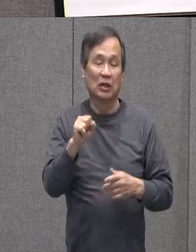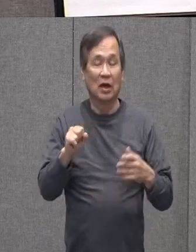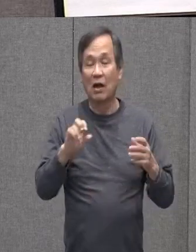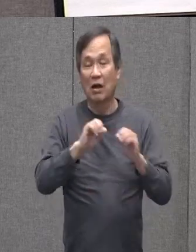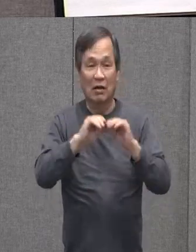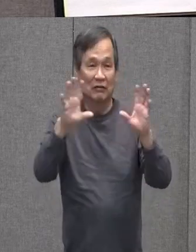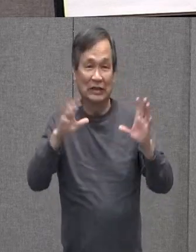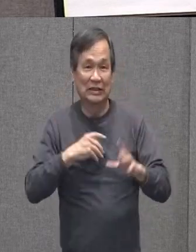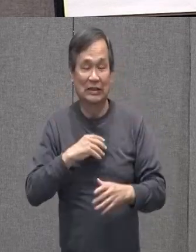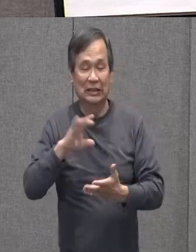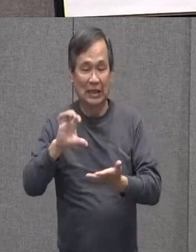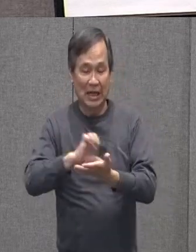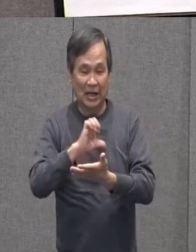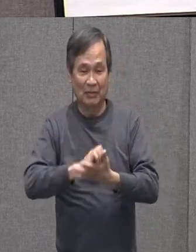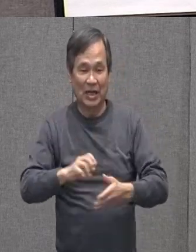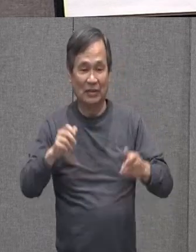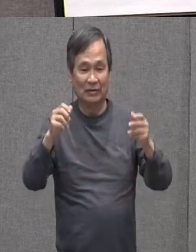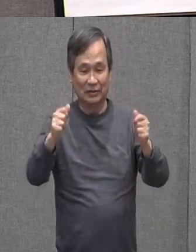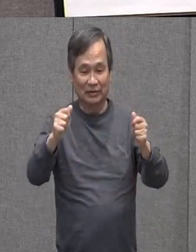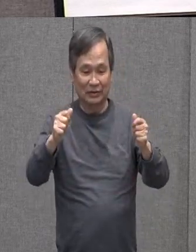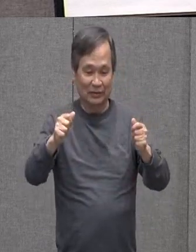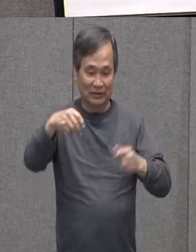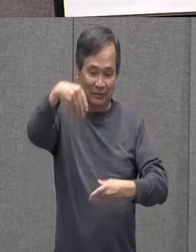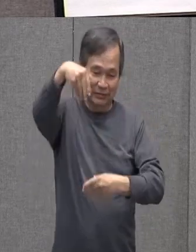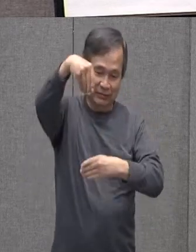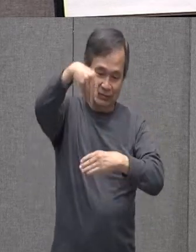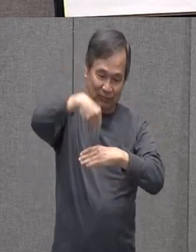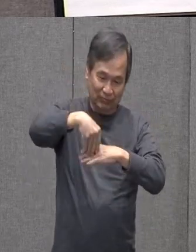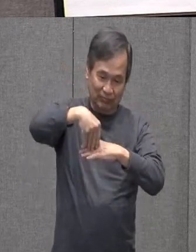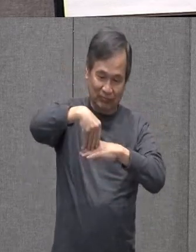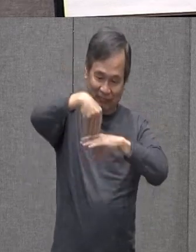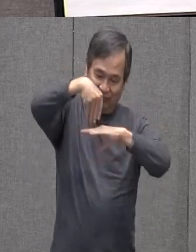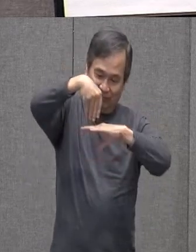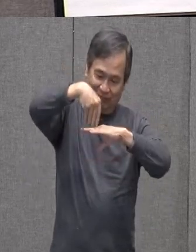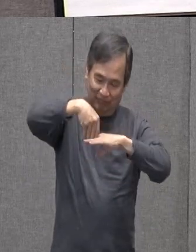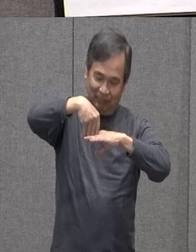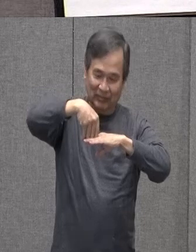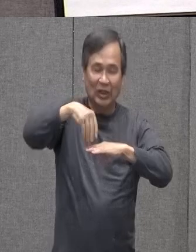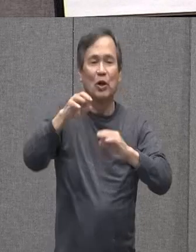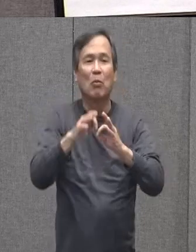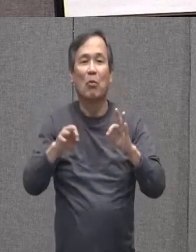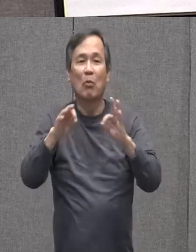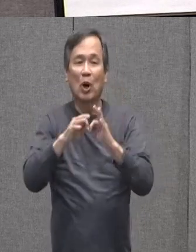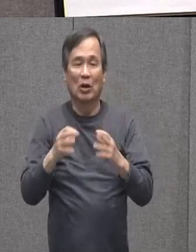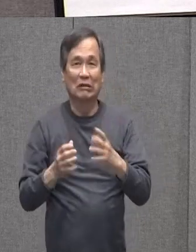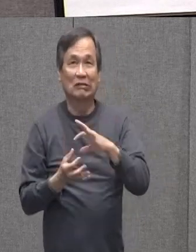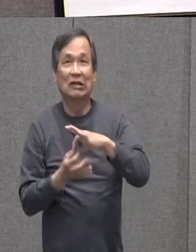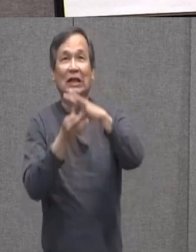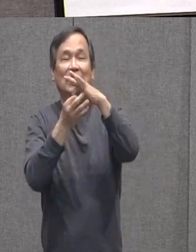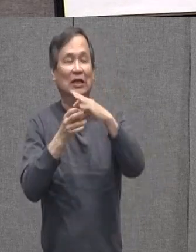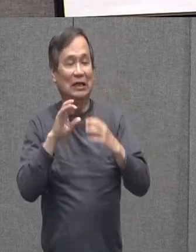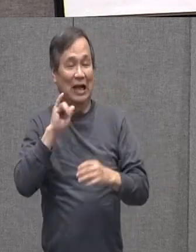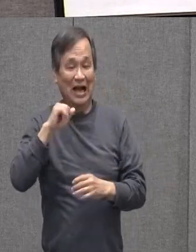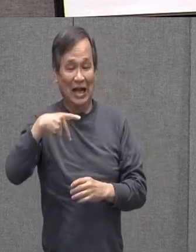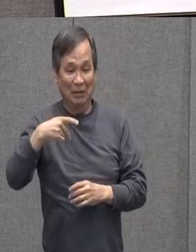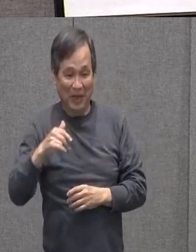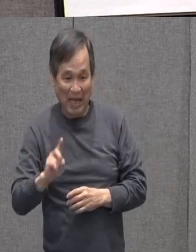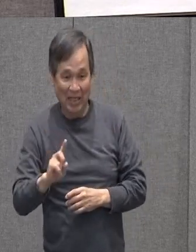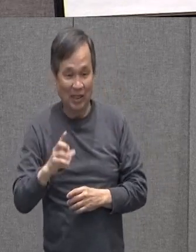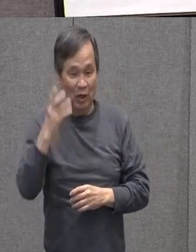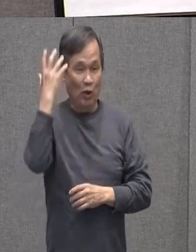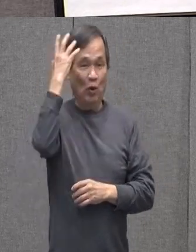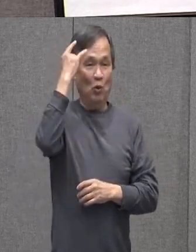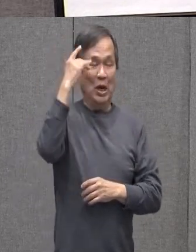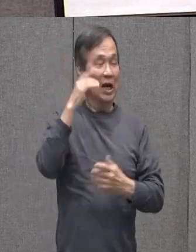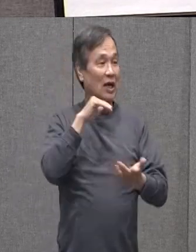and lets the iPad have power. That's very important for Spot. That's one of his biggest tools because that tool lets the doctor